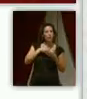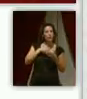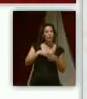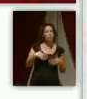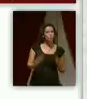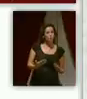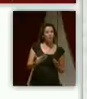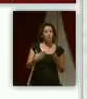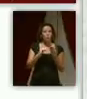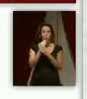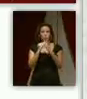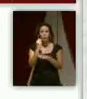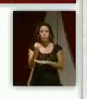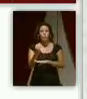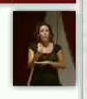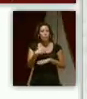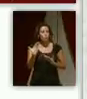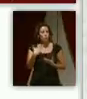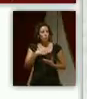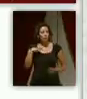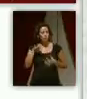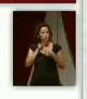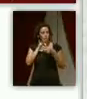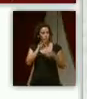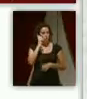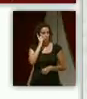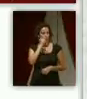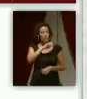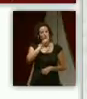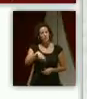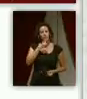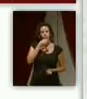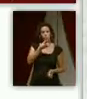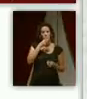are the accessibility barriers and the support